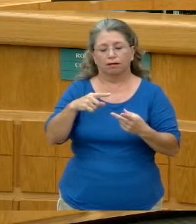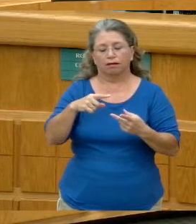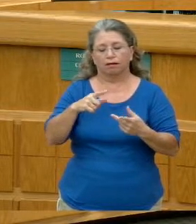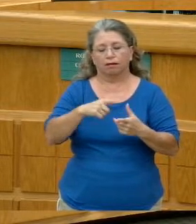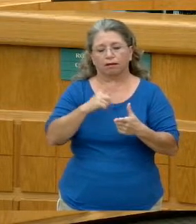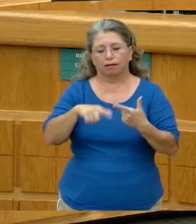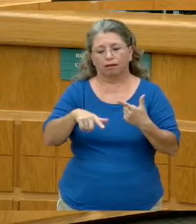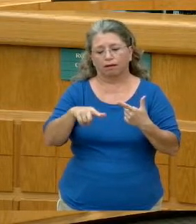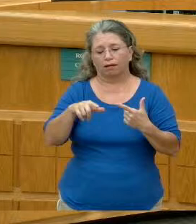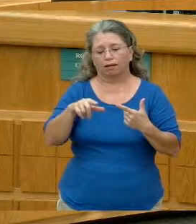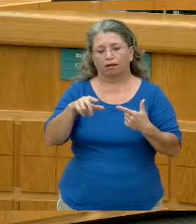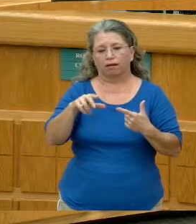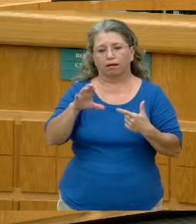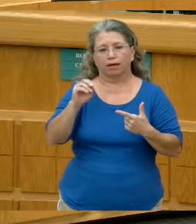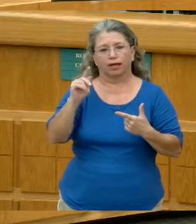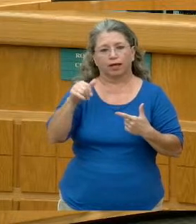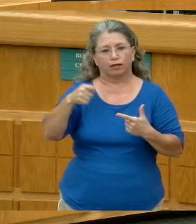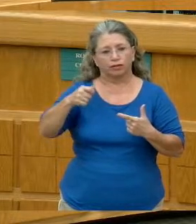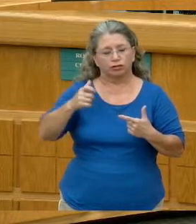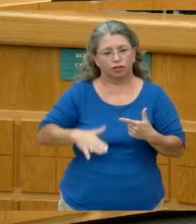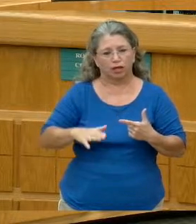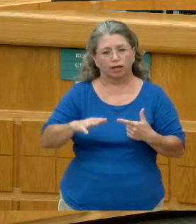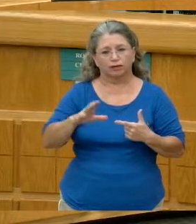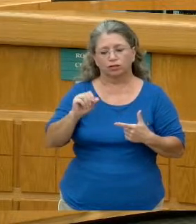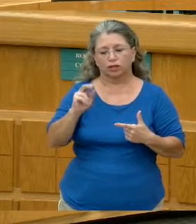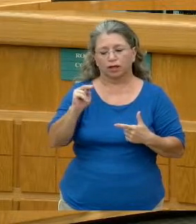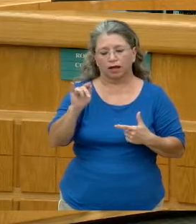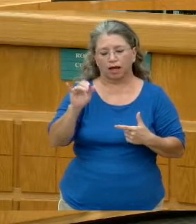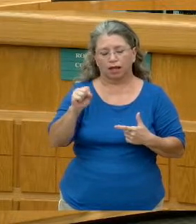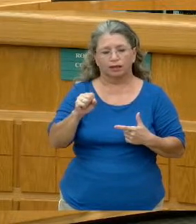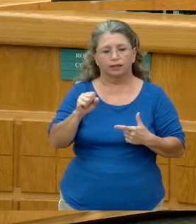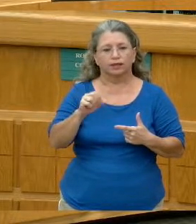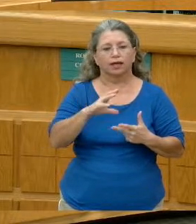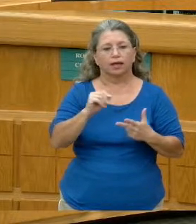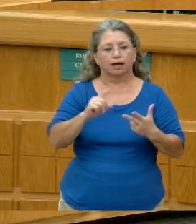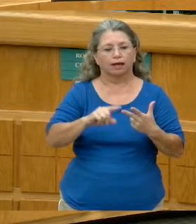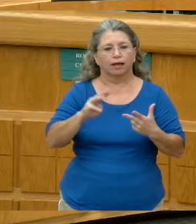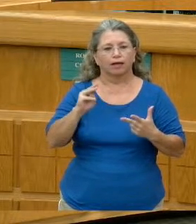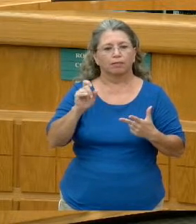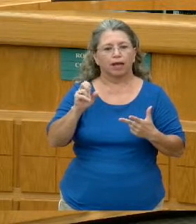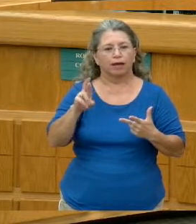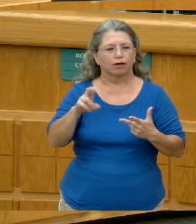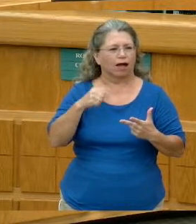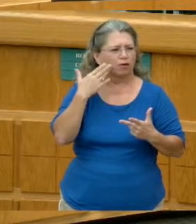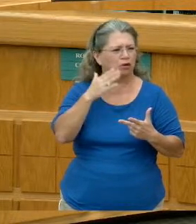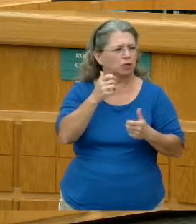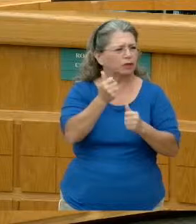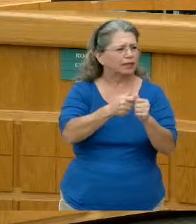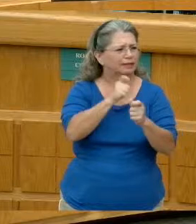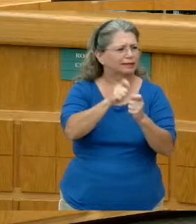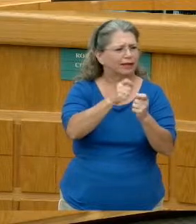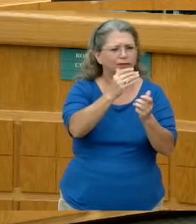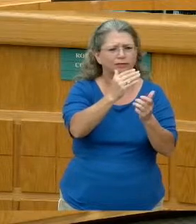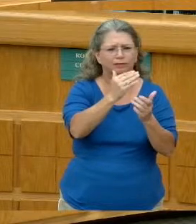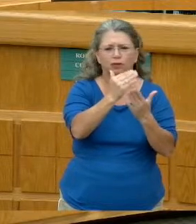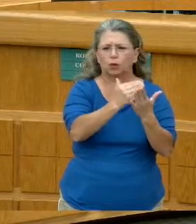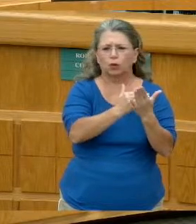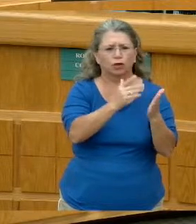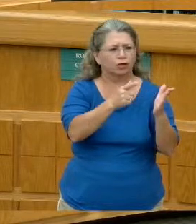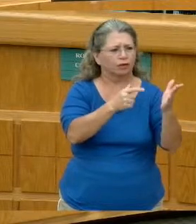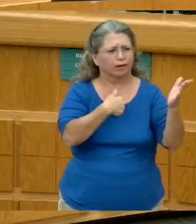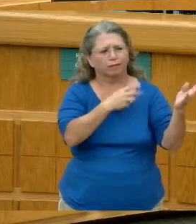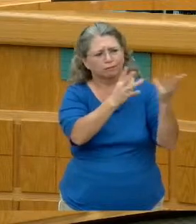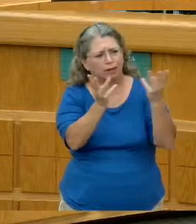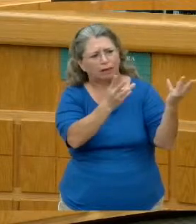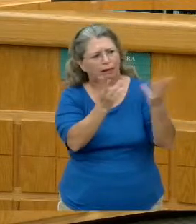McComb. I'm not sure of the exact order. People are here. We're trying to get them into our chambers here, so we'll kind of